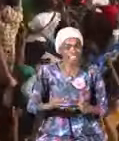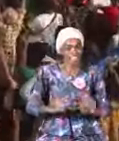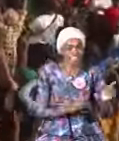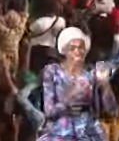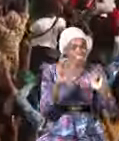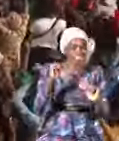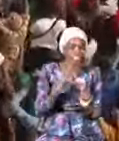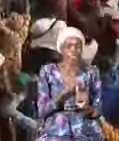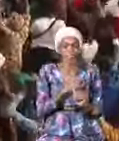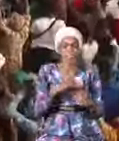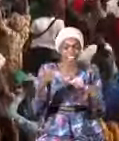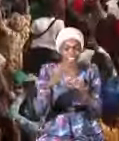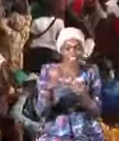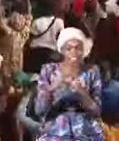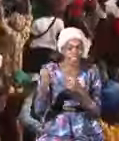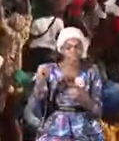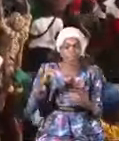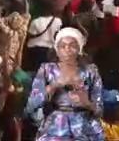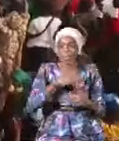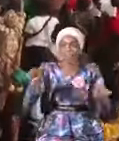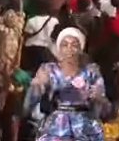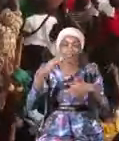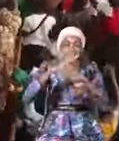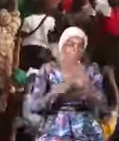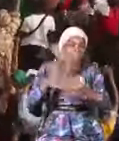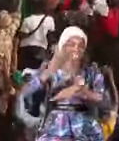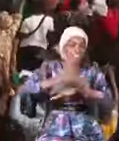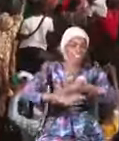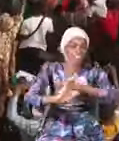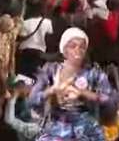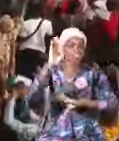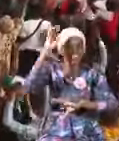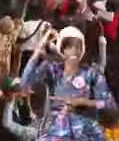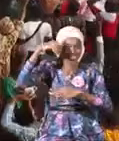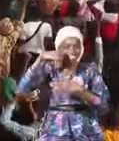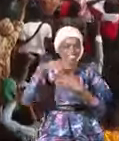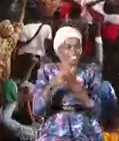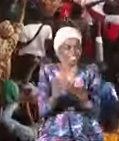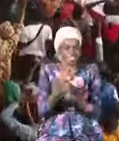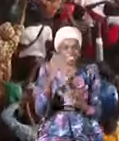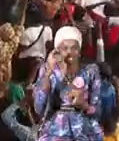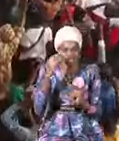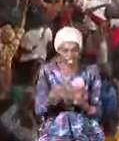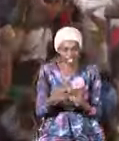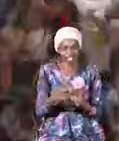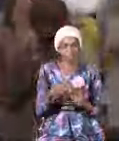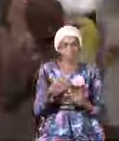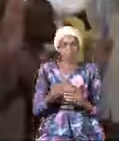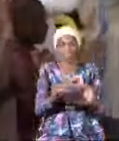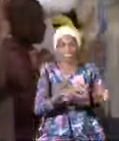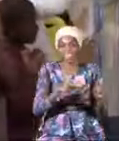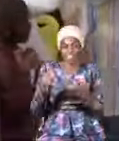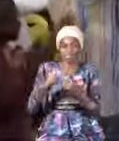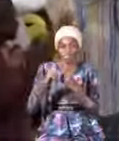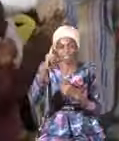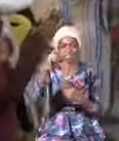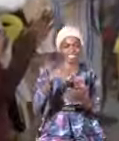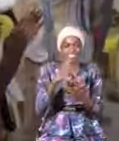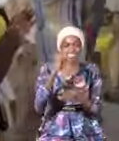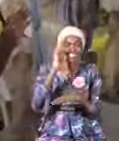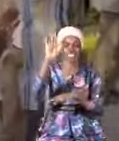And then go beyond. Then I will see you up there. I will say, I hand it over to you. It is your